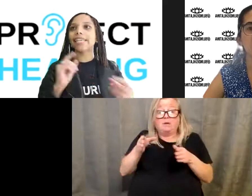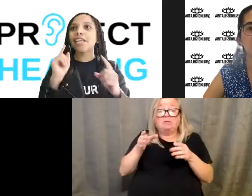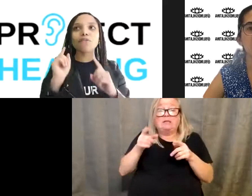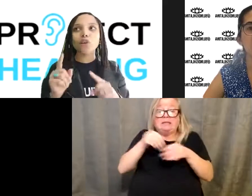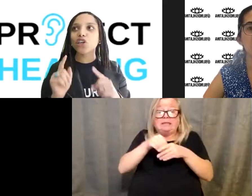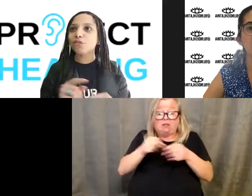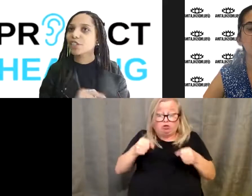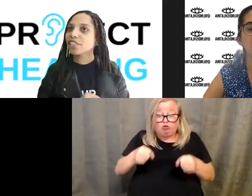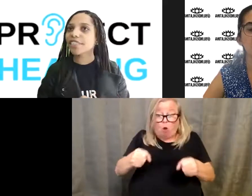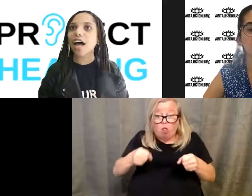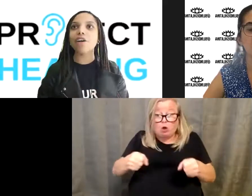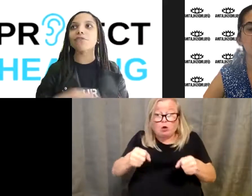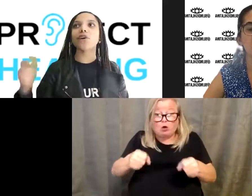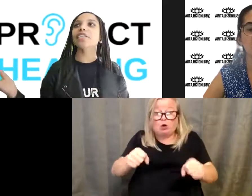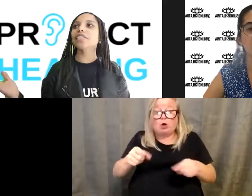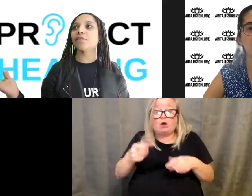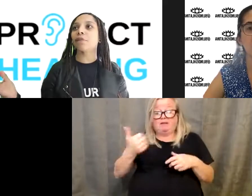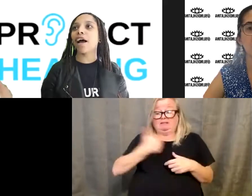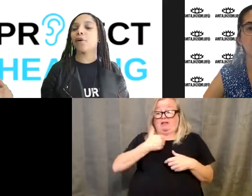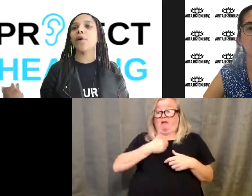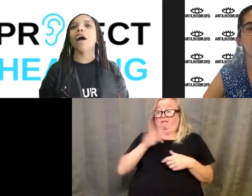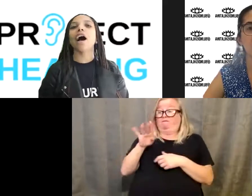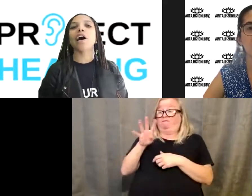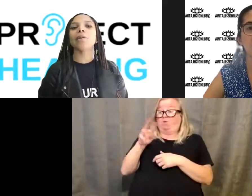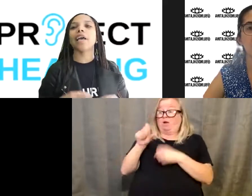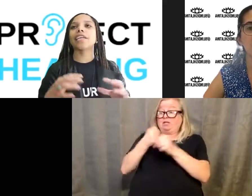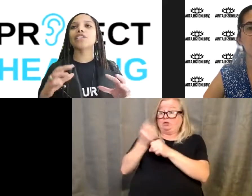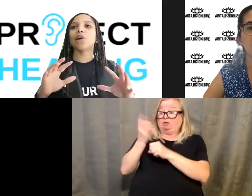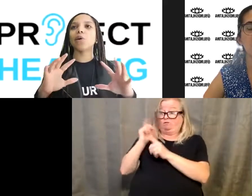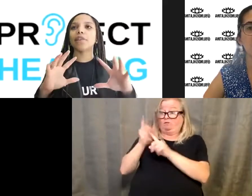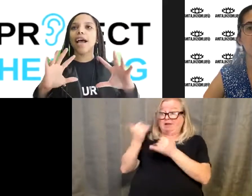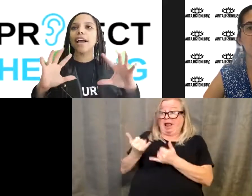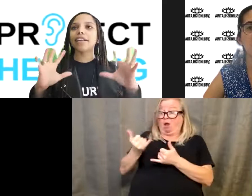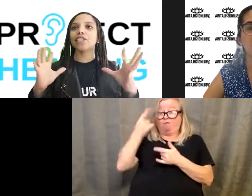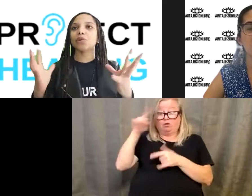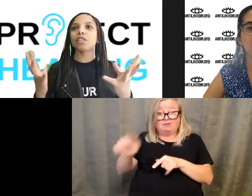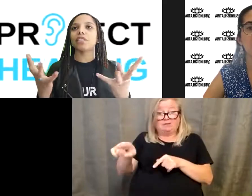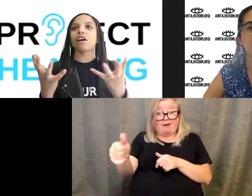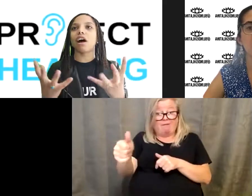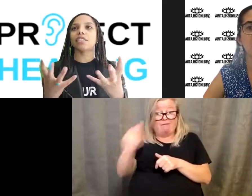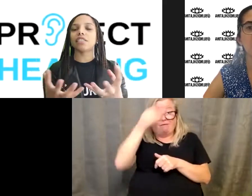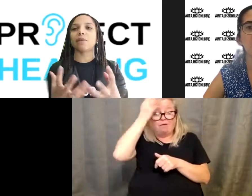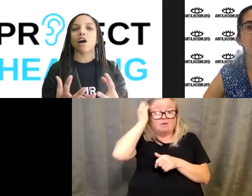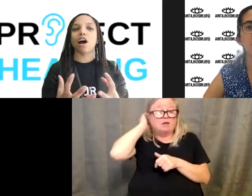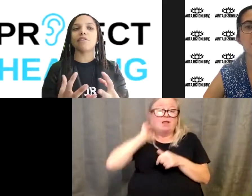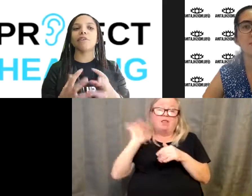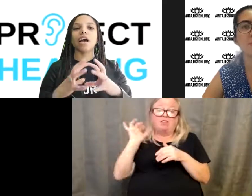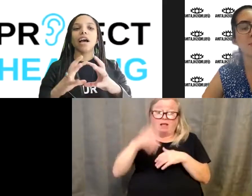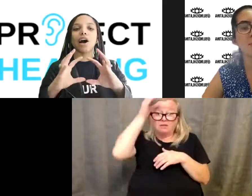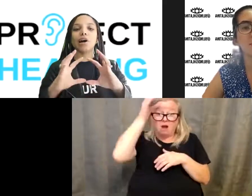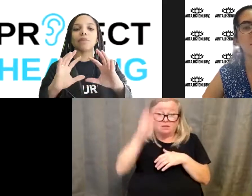You're designing for your future self 40 years from now. And so that is really the concept